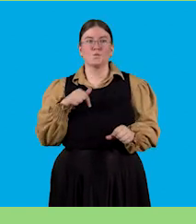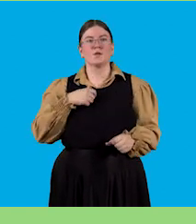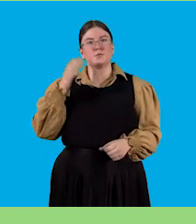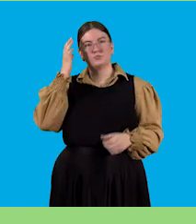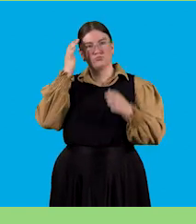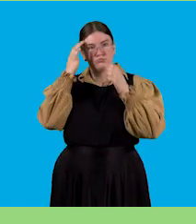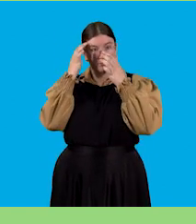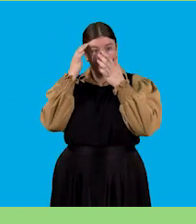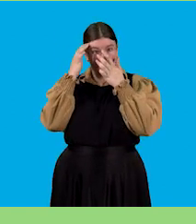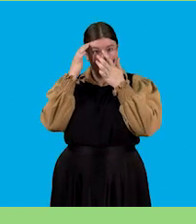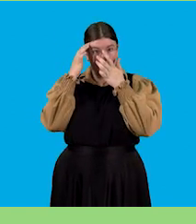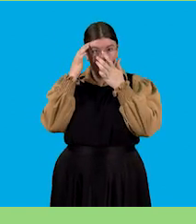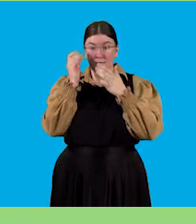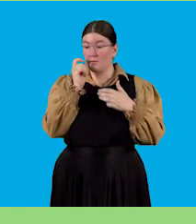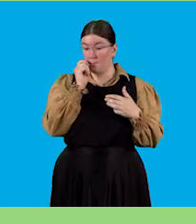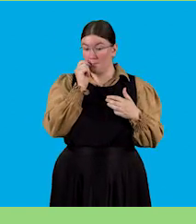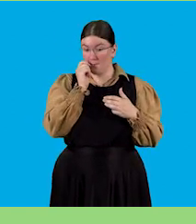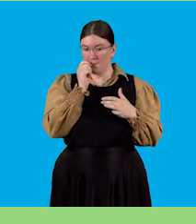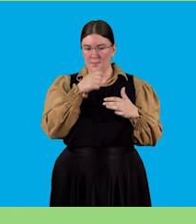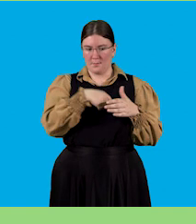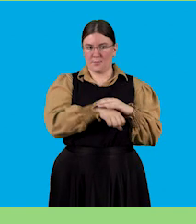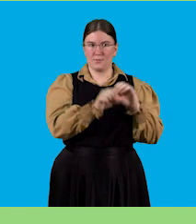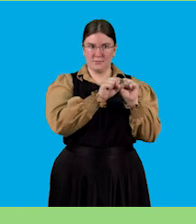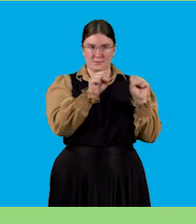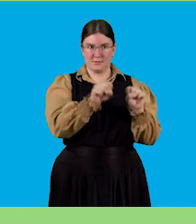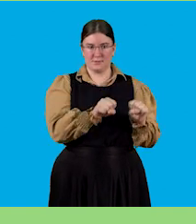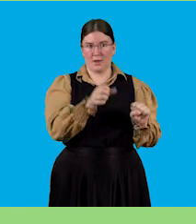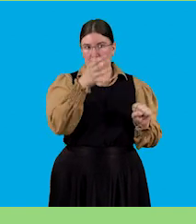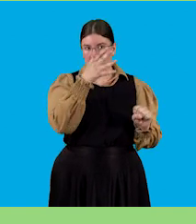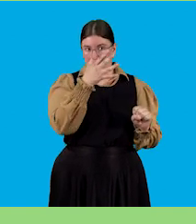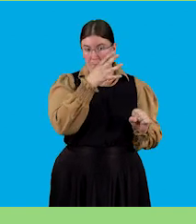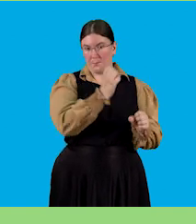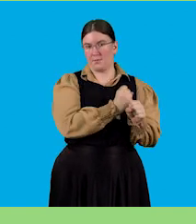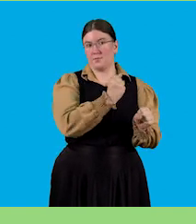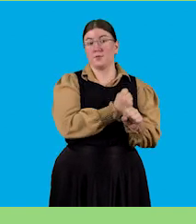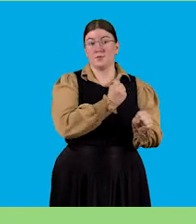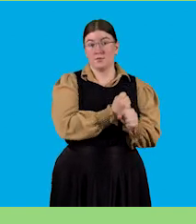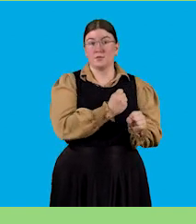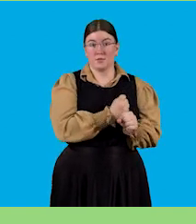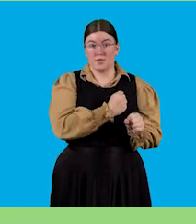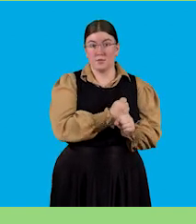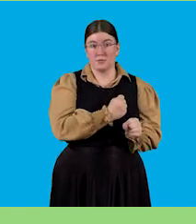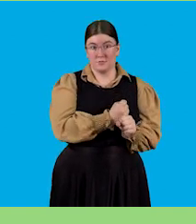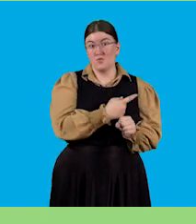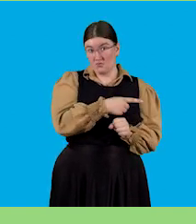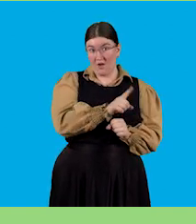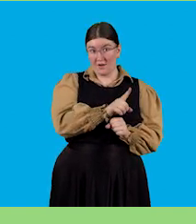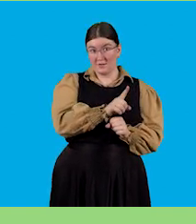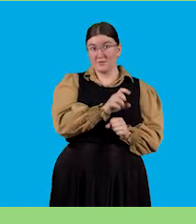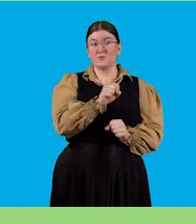And then we know that in the male reproductive system, sperm are being produced.